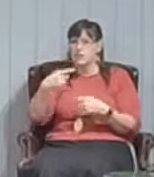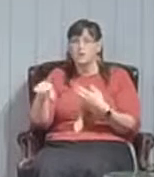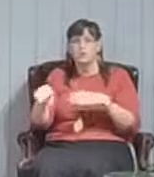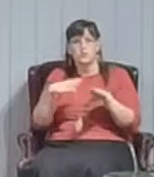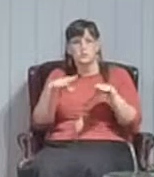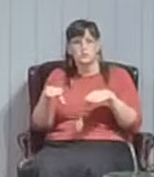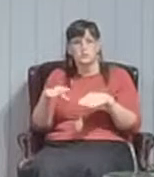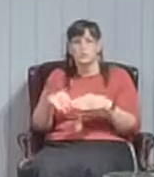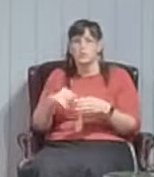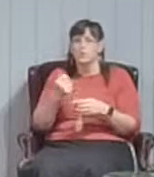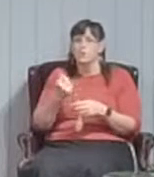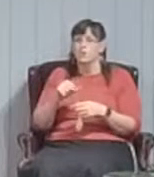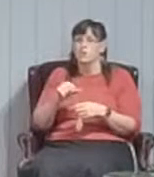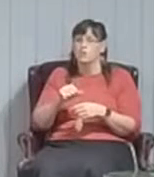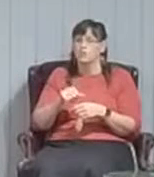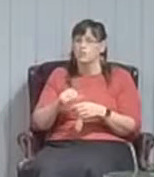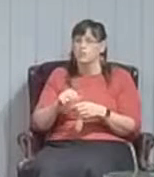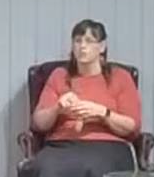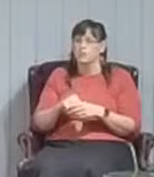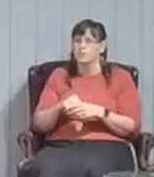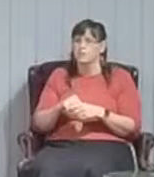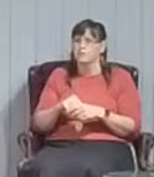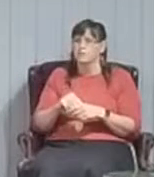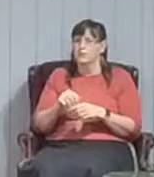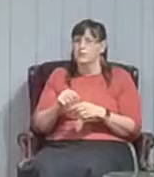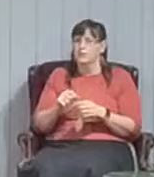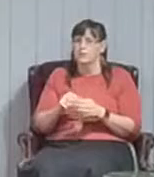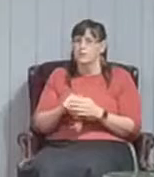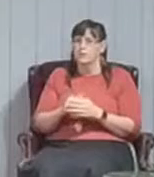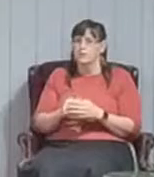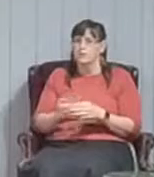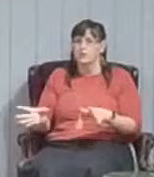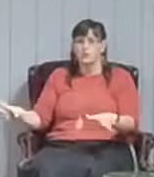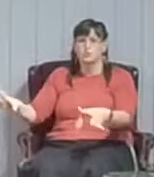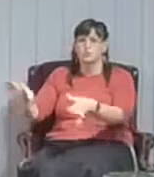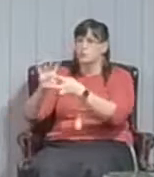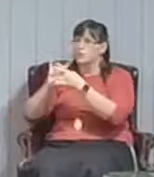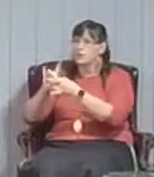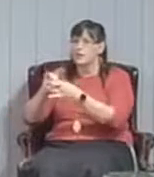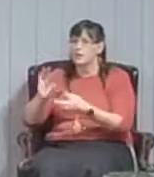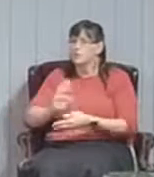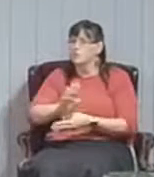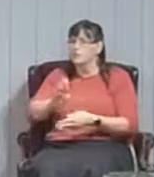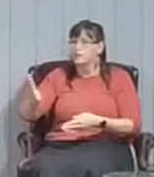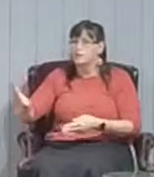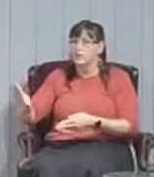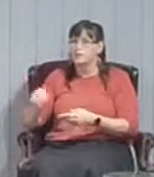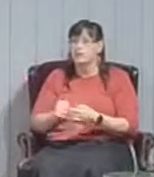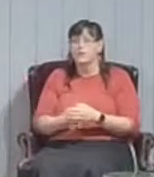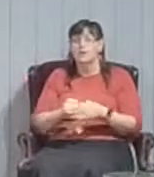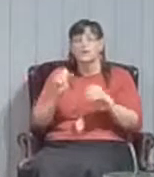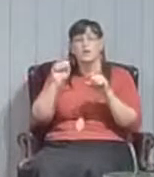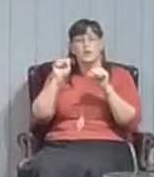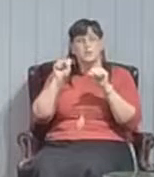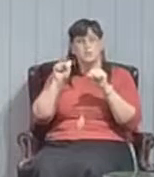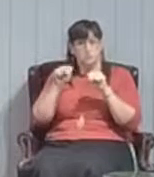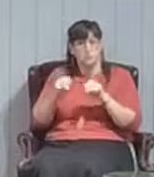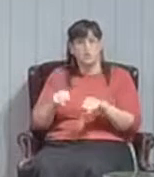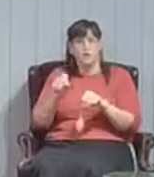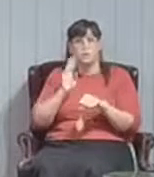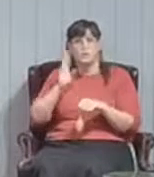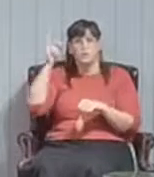before you jump ship and swim out to another boat, before you do anything like that, it might be wise for